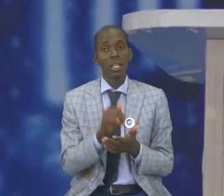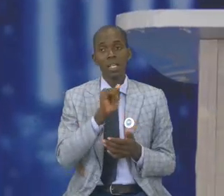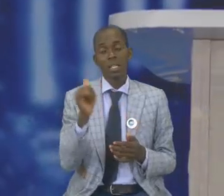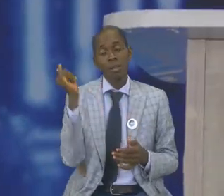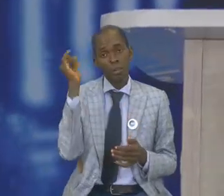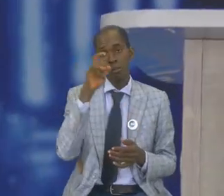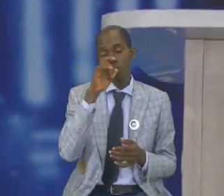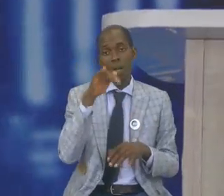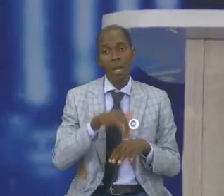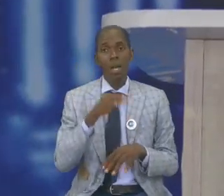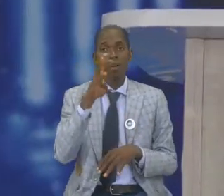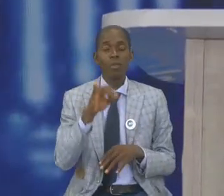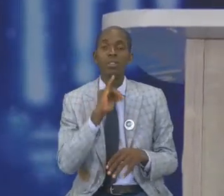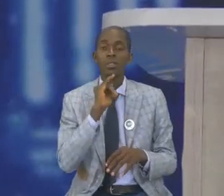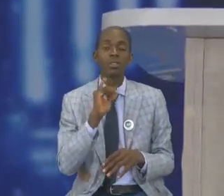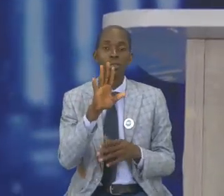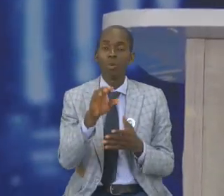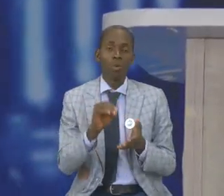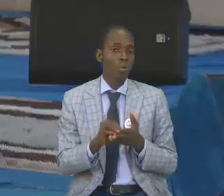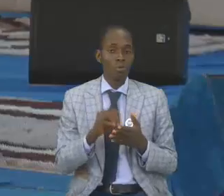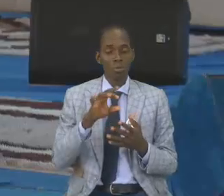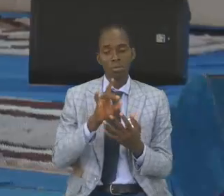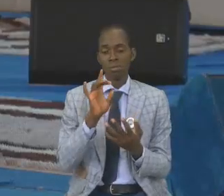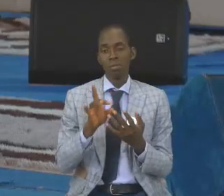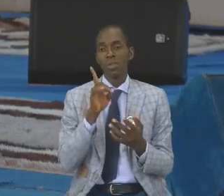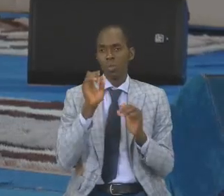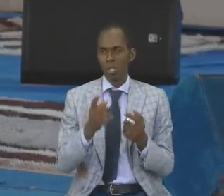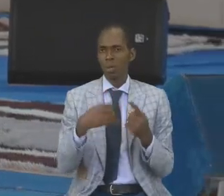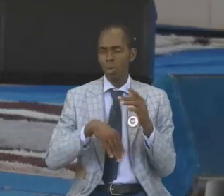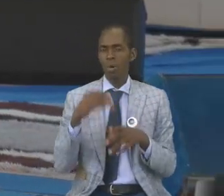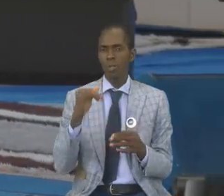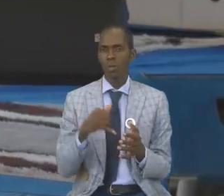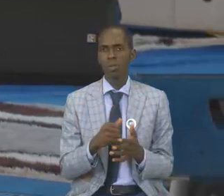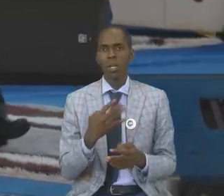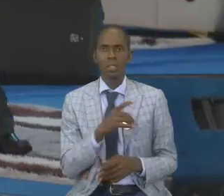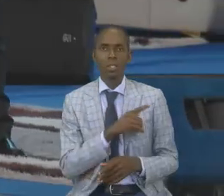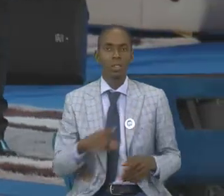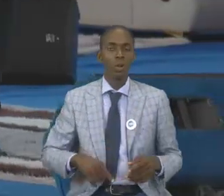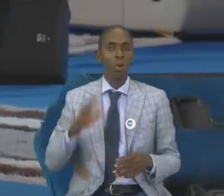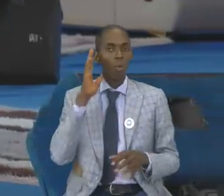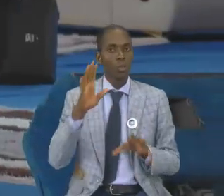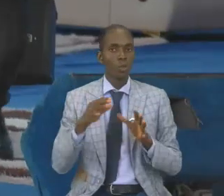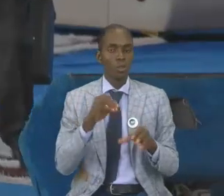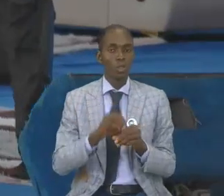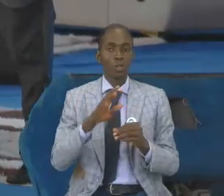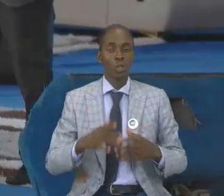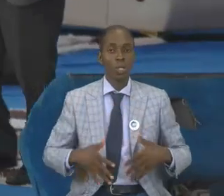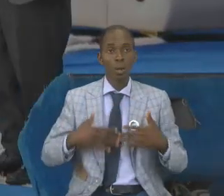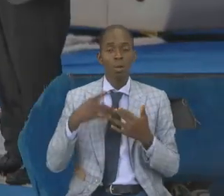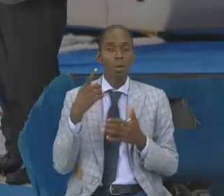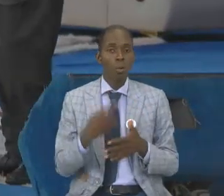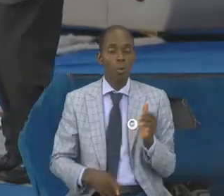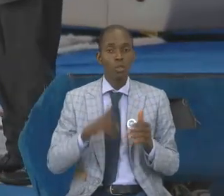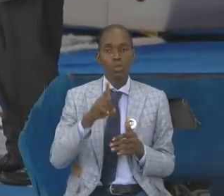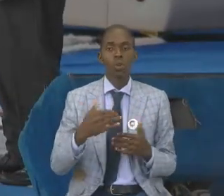choice. But you're going to come out of that thing. And the Lord is going to do in your life what you have ever